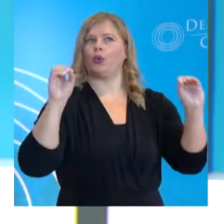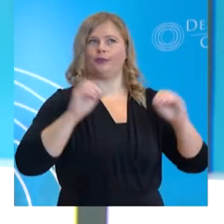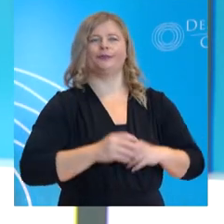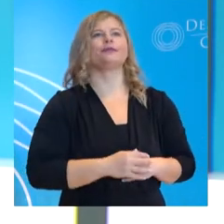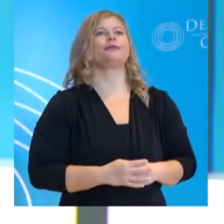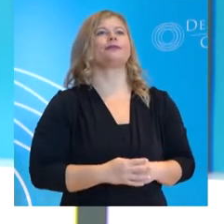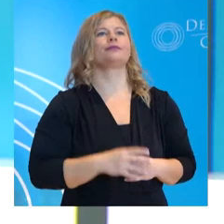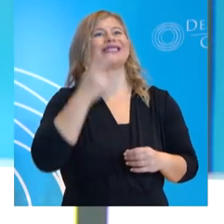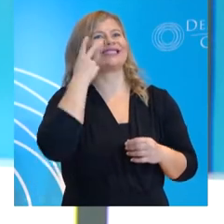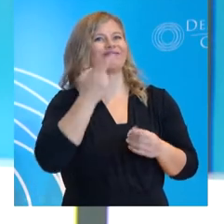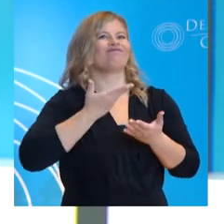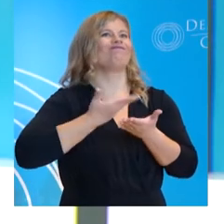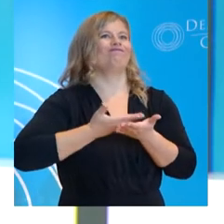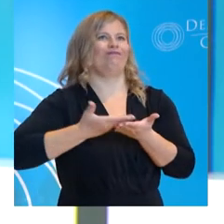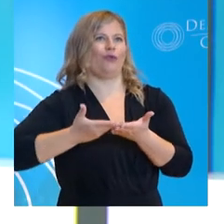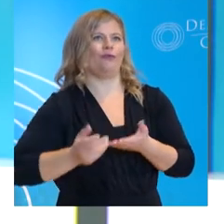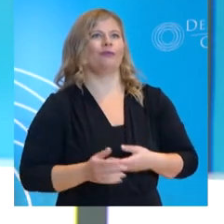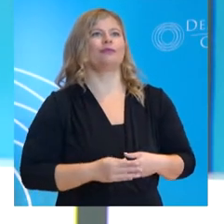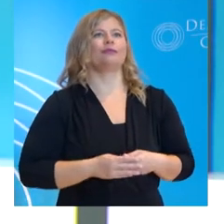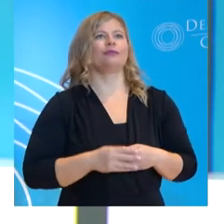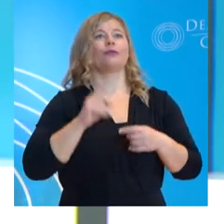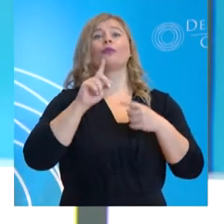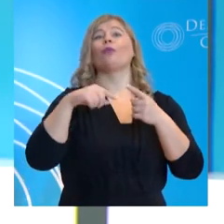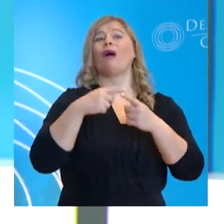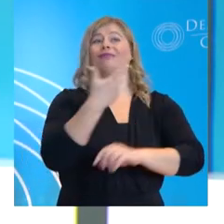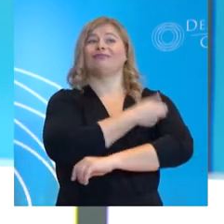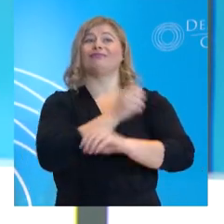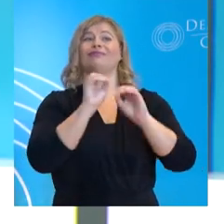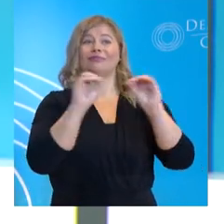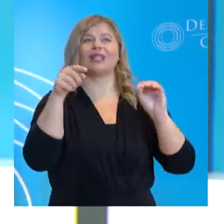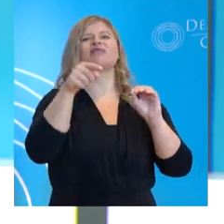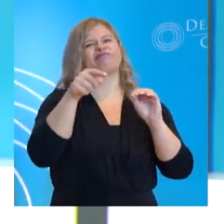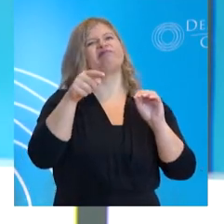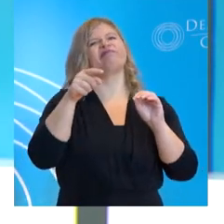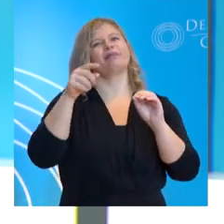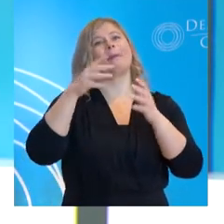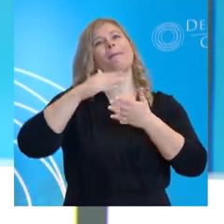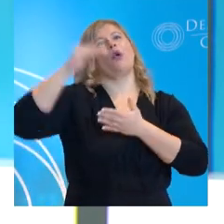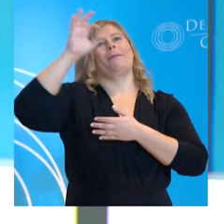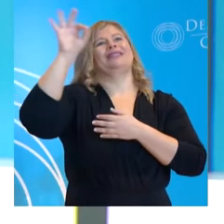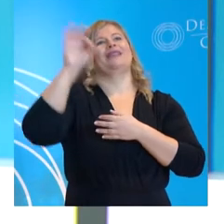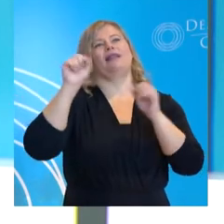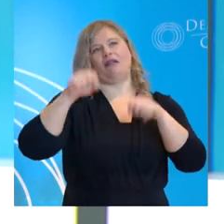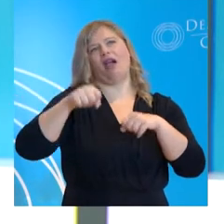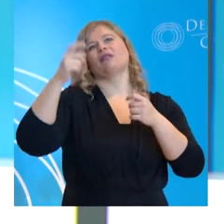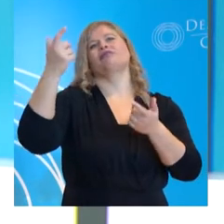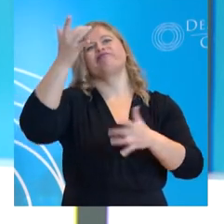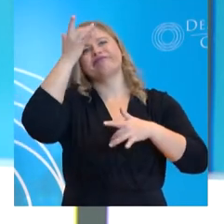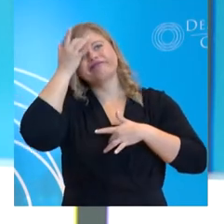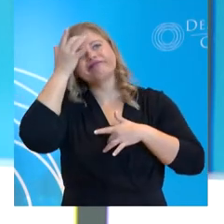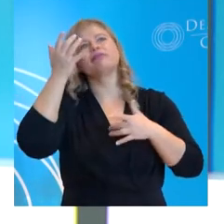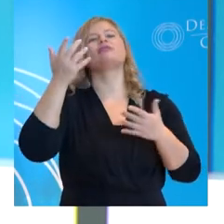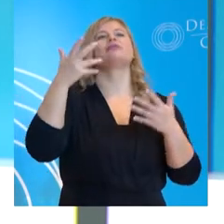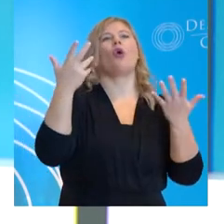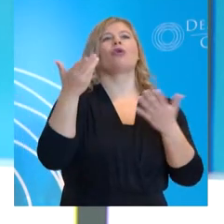risk getting seriously ill and possibly even even dying. But we know that we probably can push